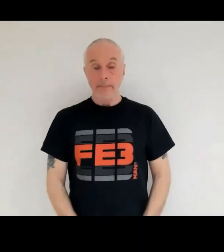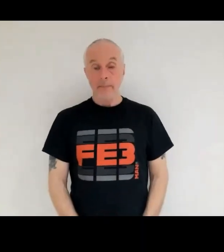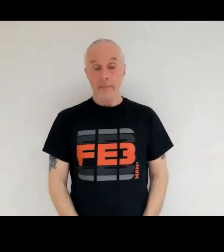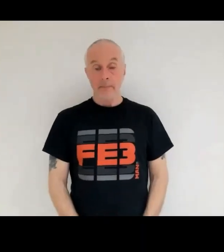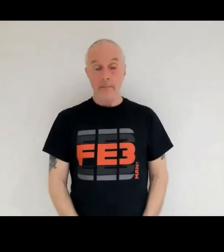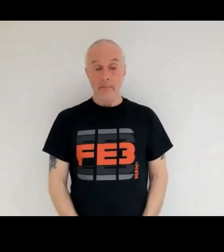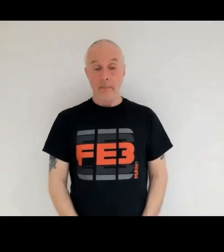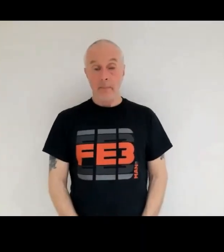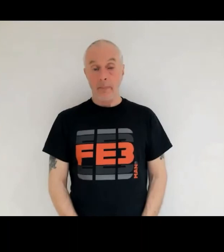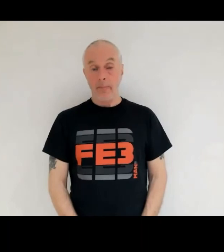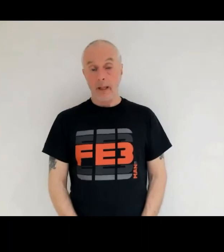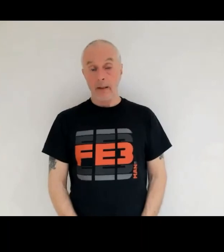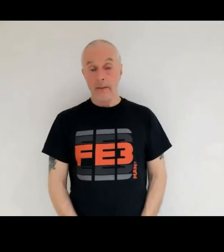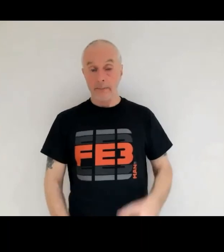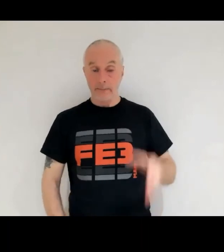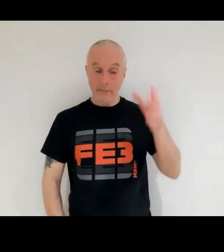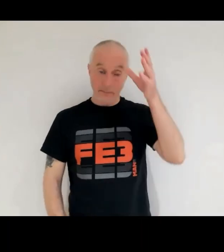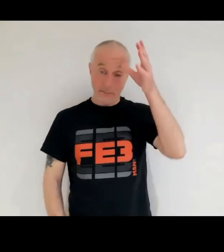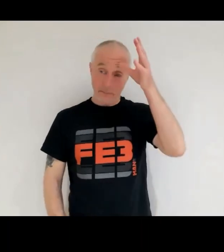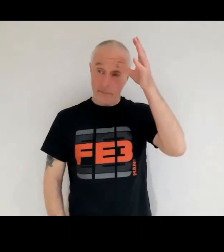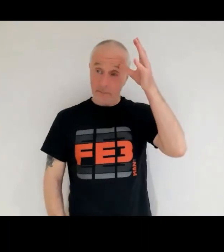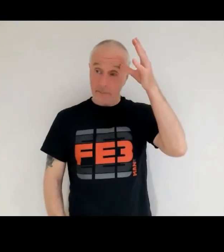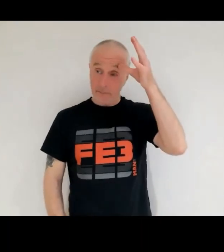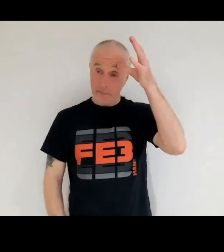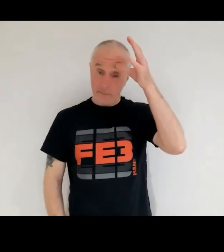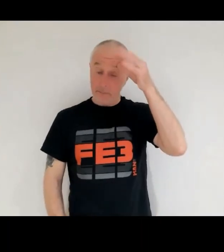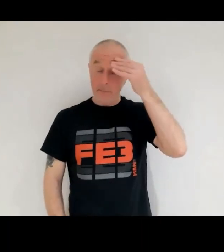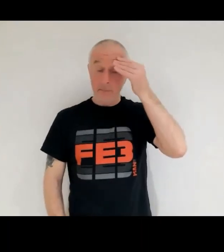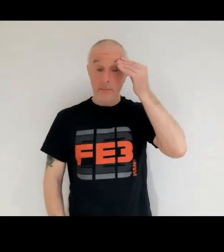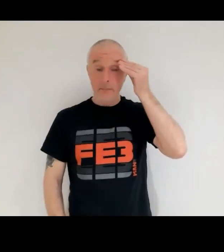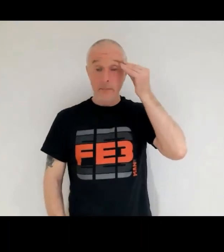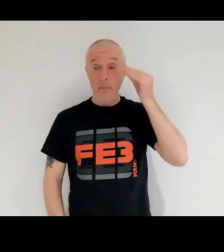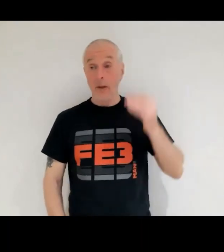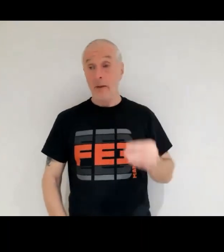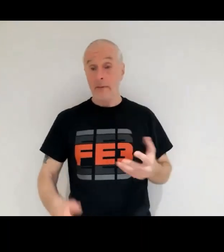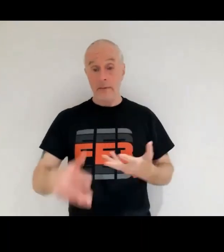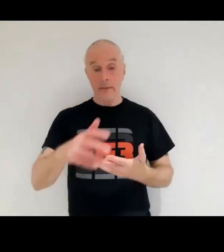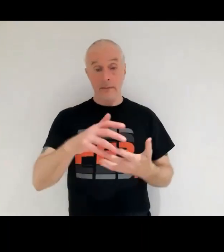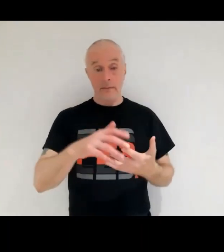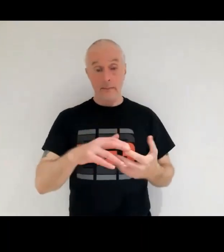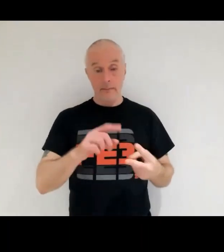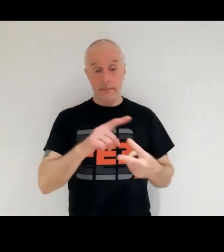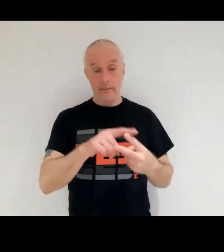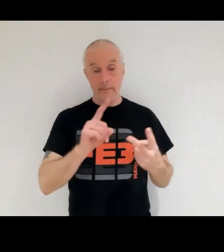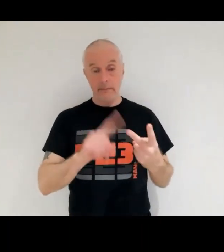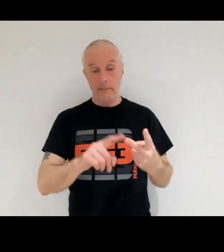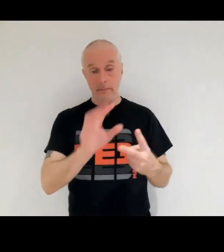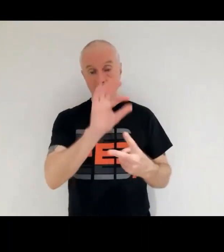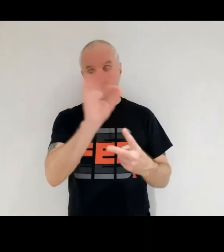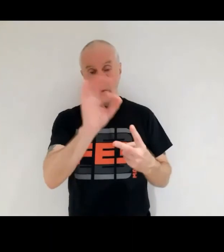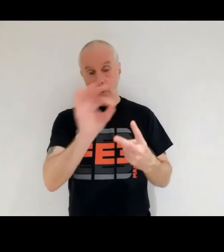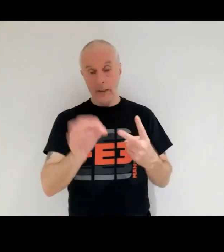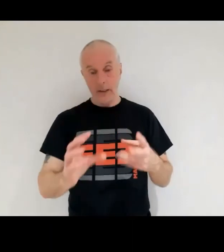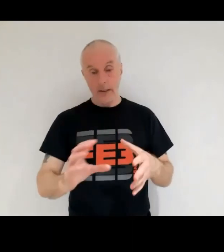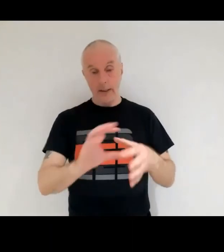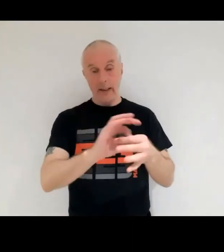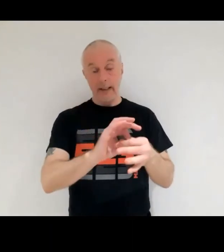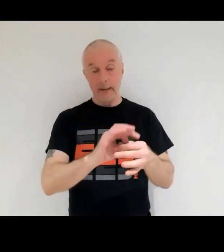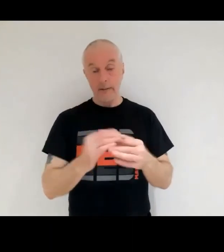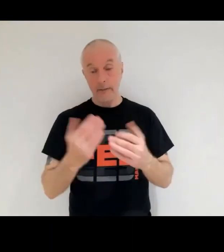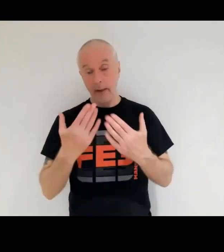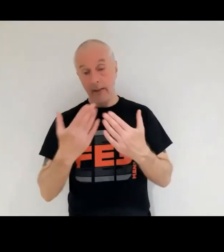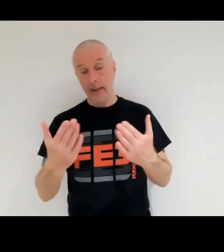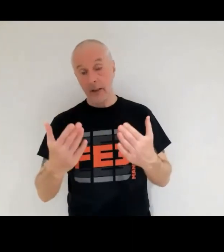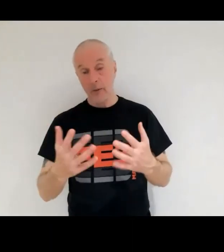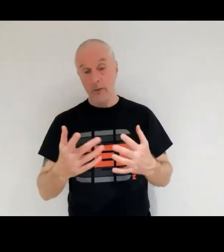Brilliant, thank you, Tommy. I'm going to stick to combine 2 questions together now. So thank you to Penny and to those that